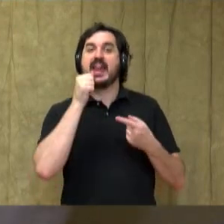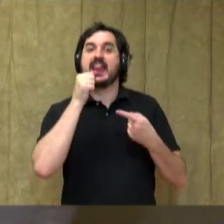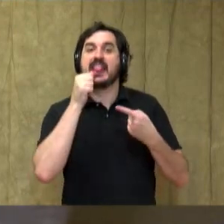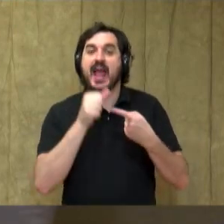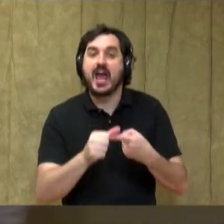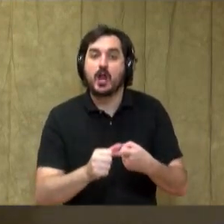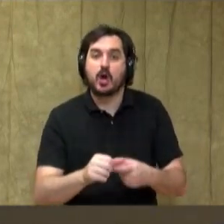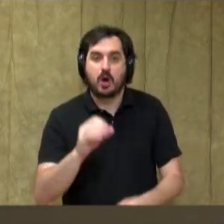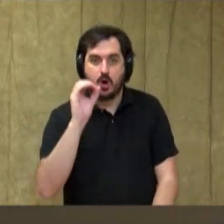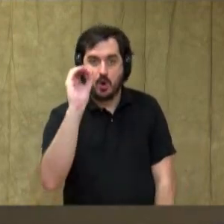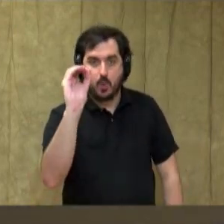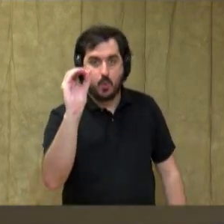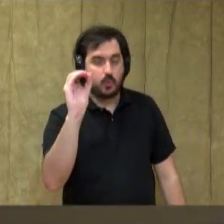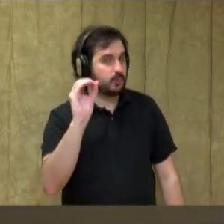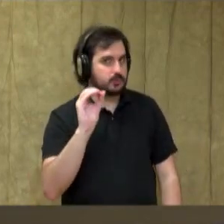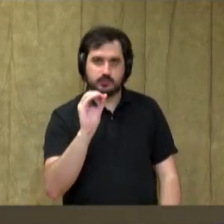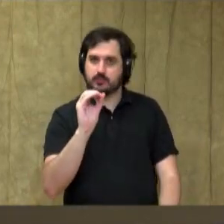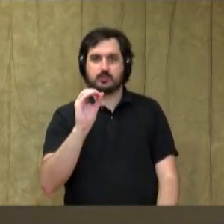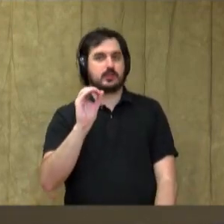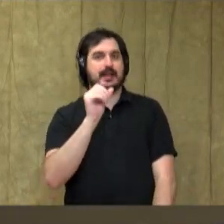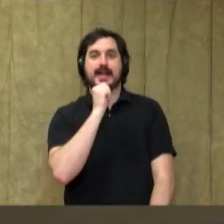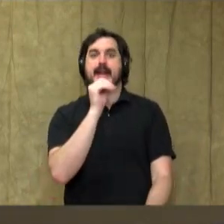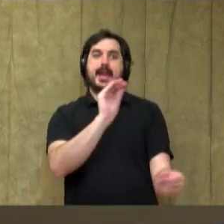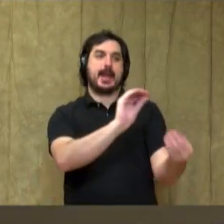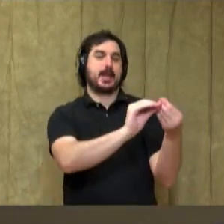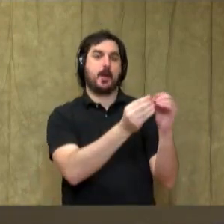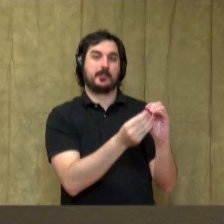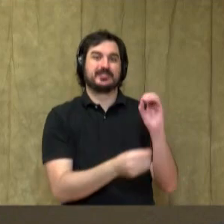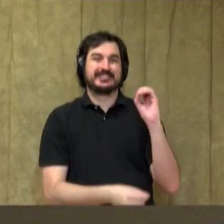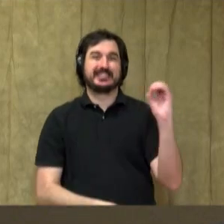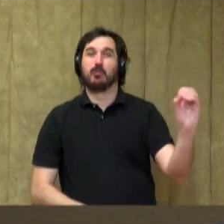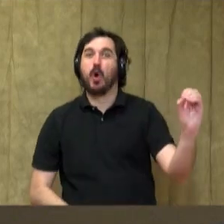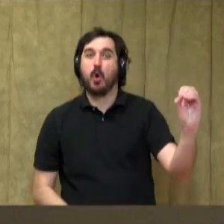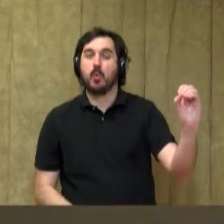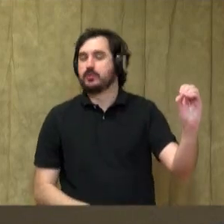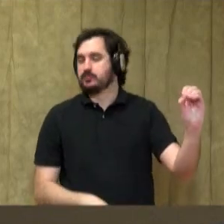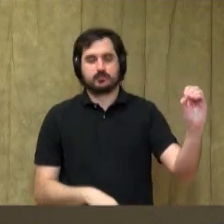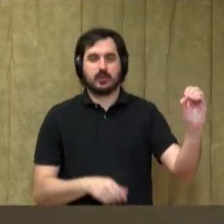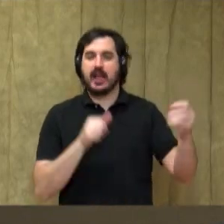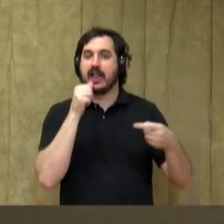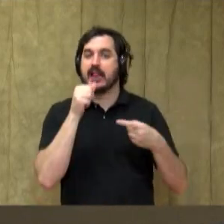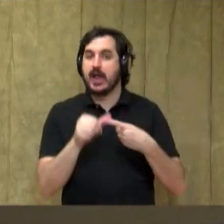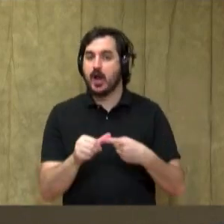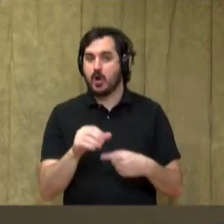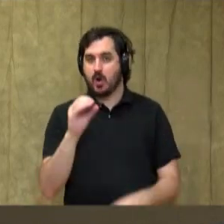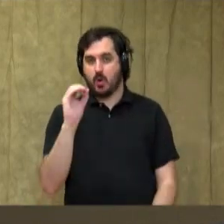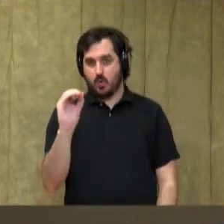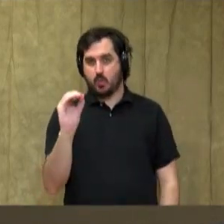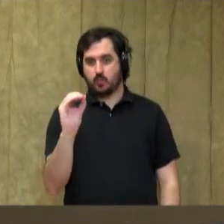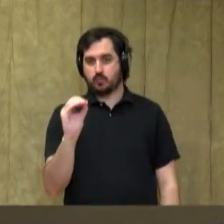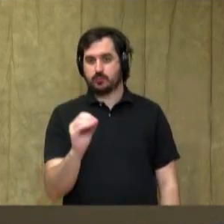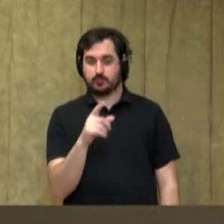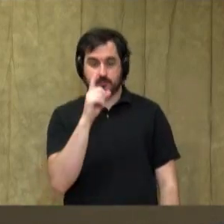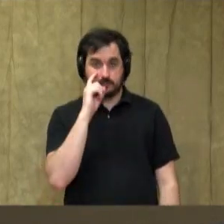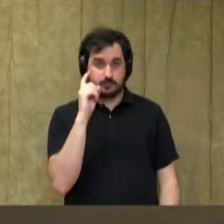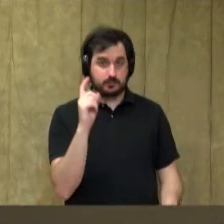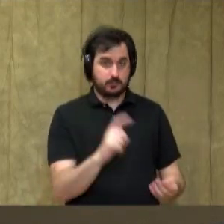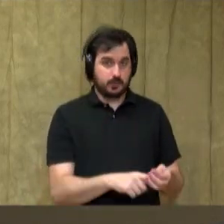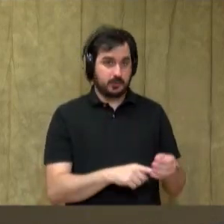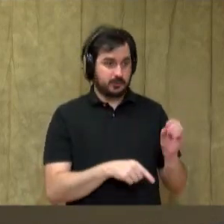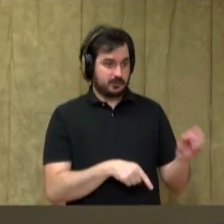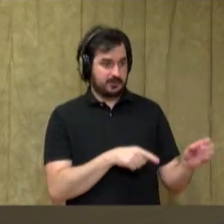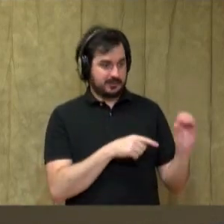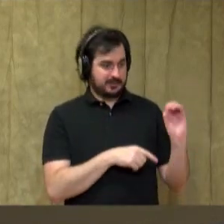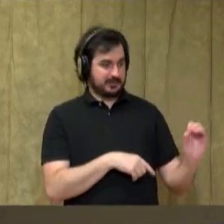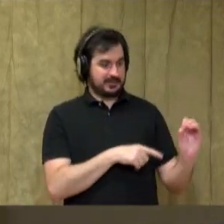0. This right here is 0. It's 0 on y-axis and it's 0 on x-axis.